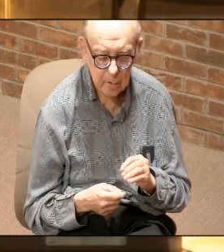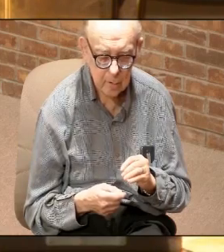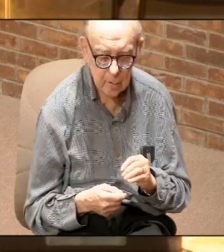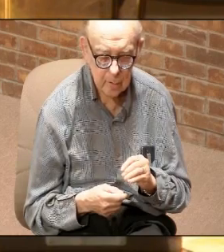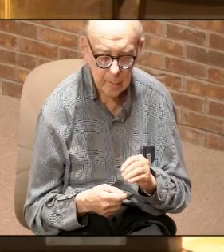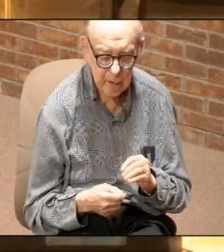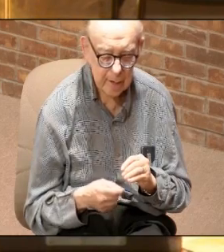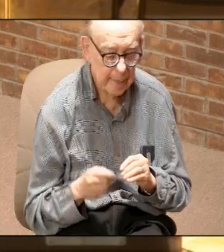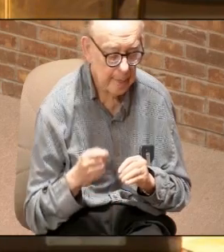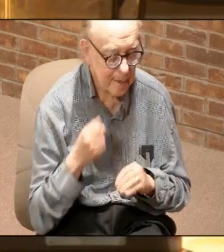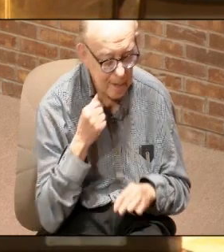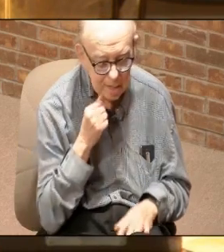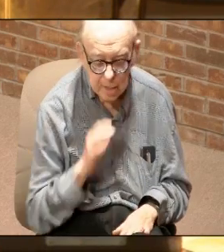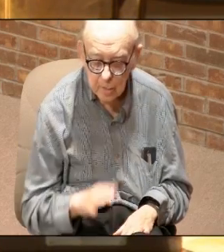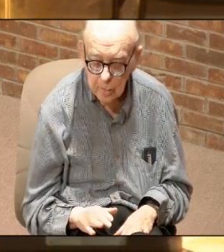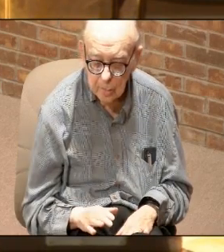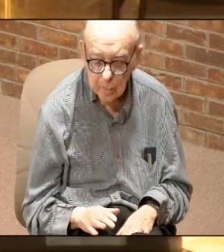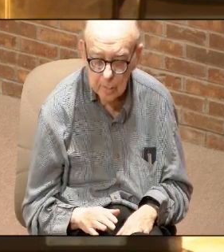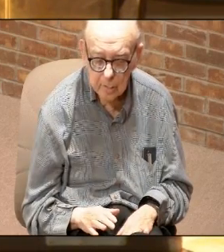a little girl